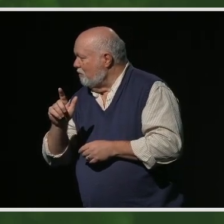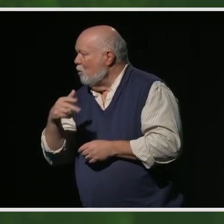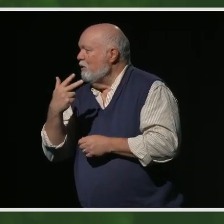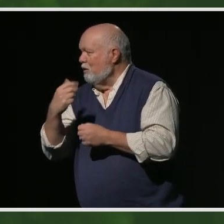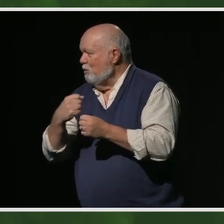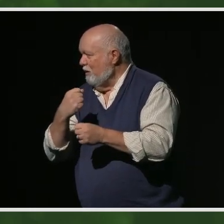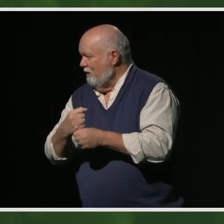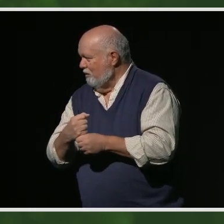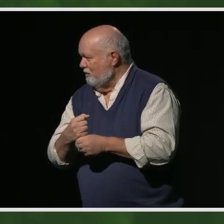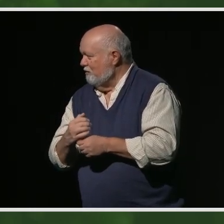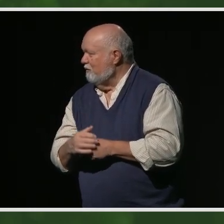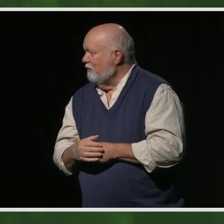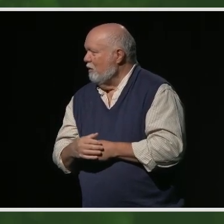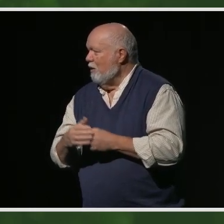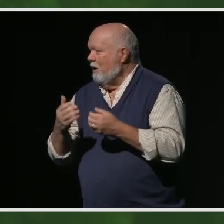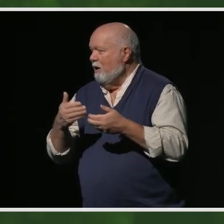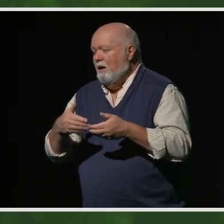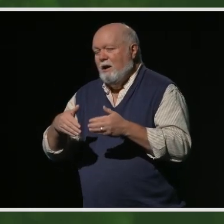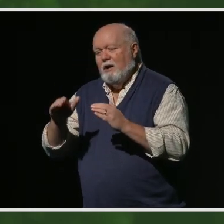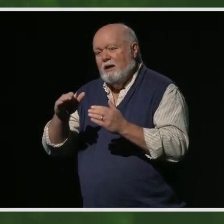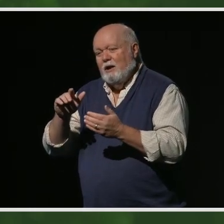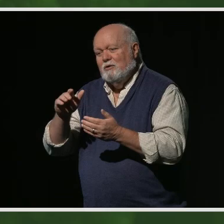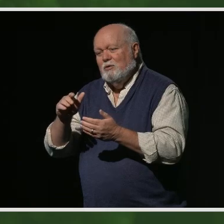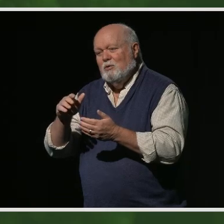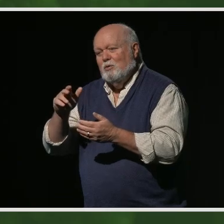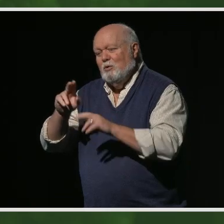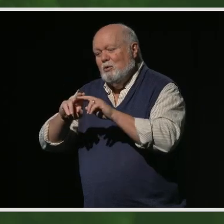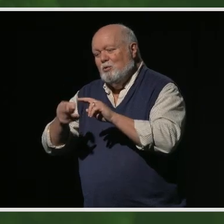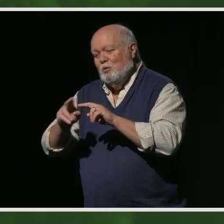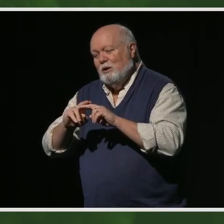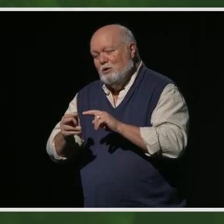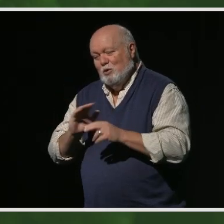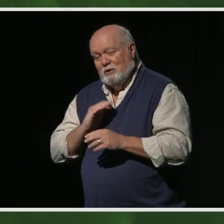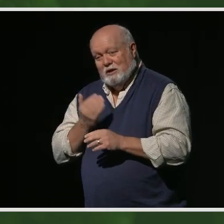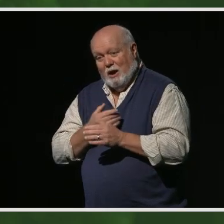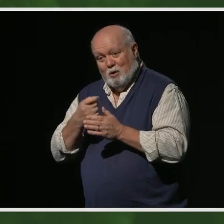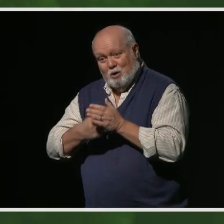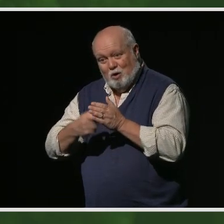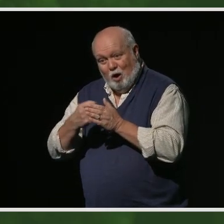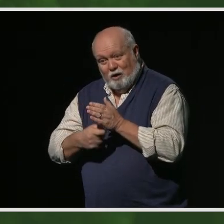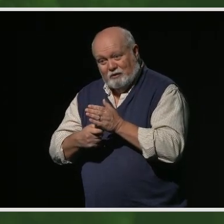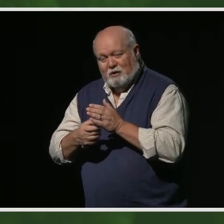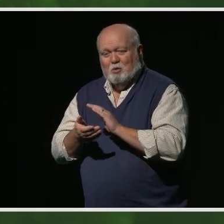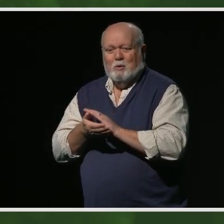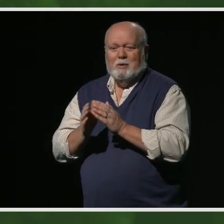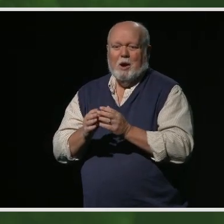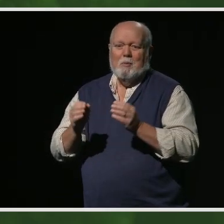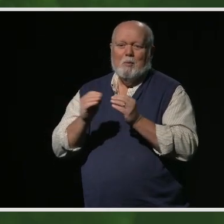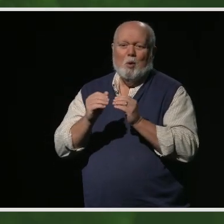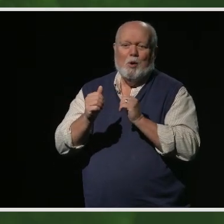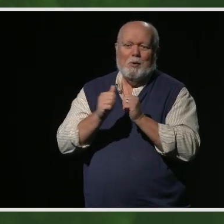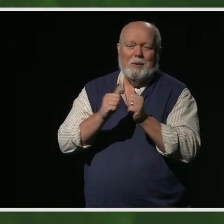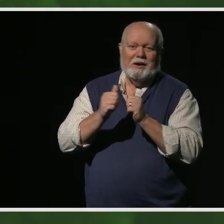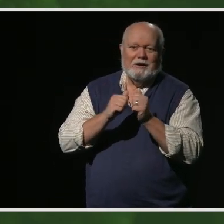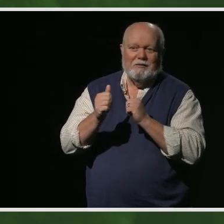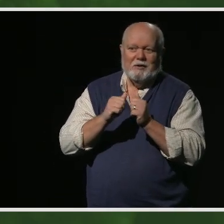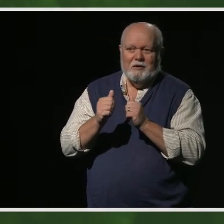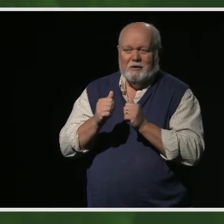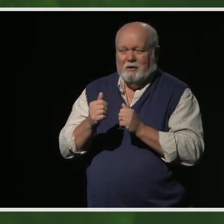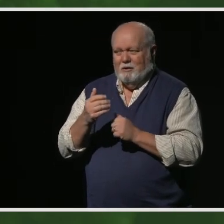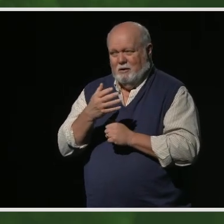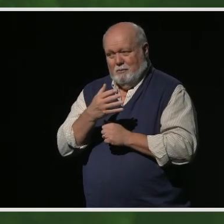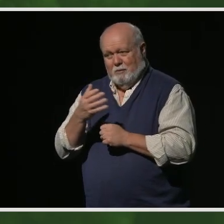and cost to be more accessible and competitive, because we also want to be accessible for